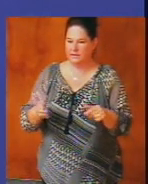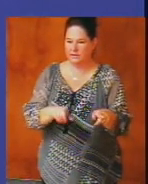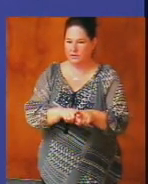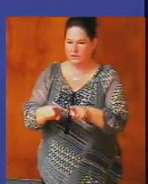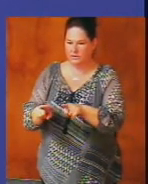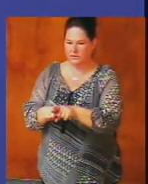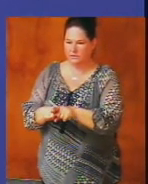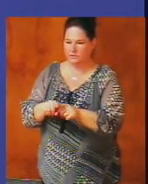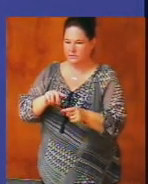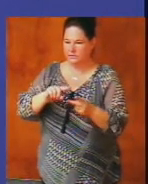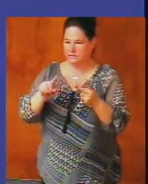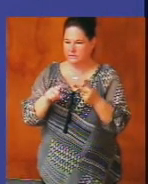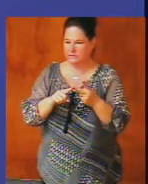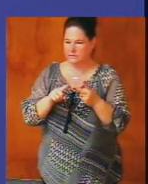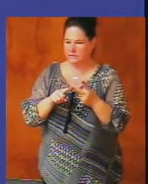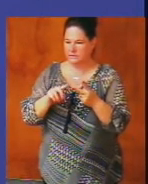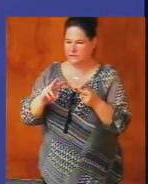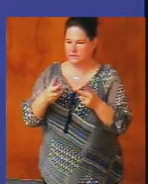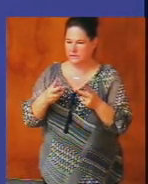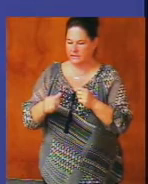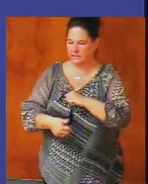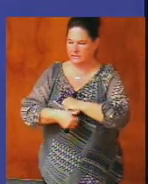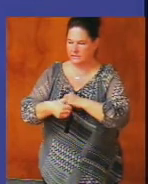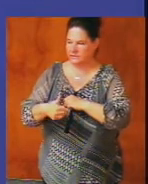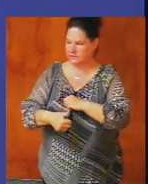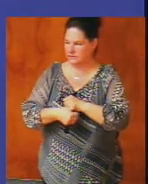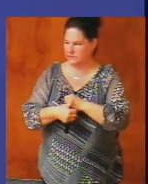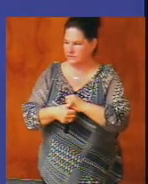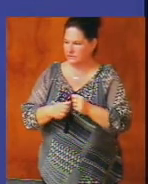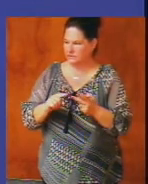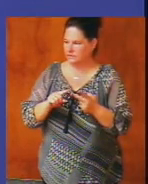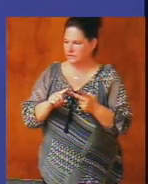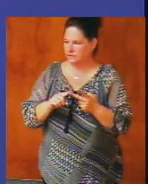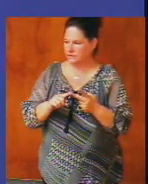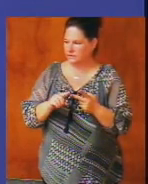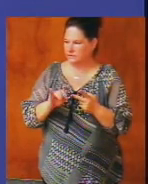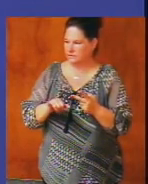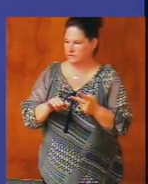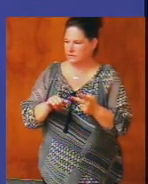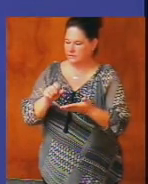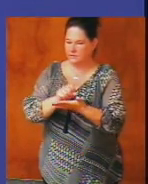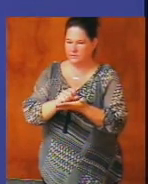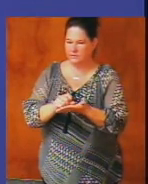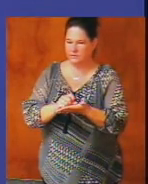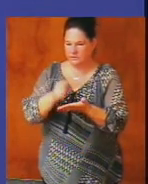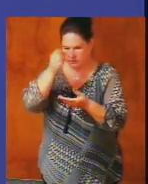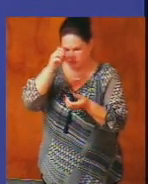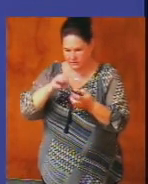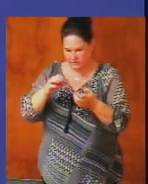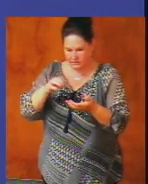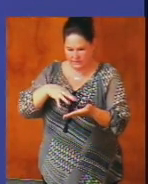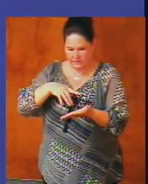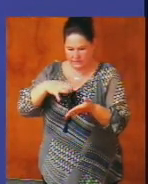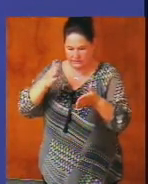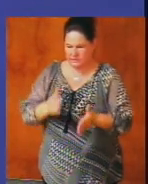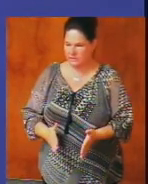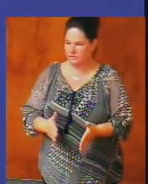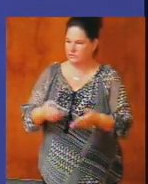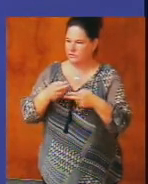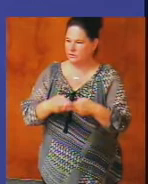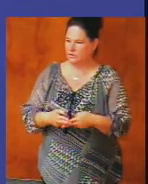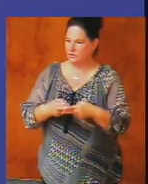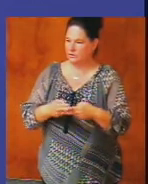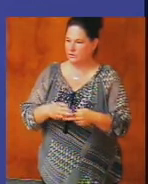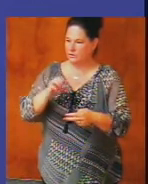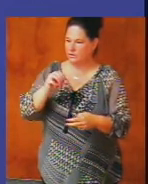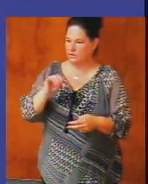a second danger, a danger that scholars often call the Colossian